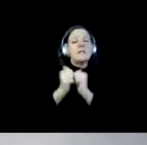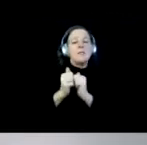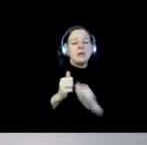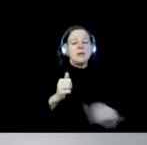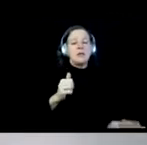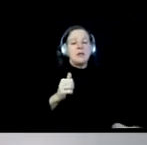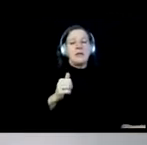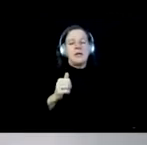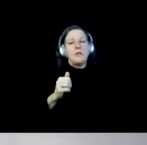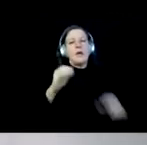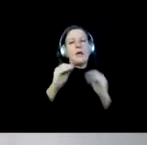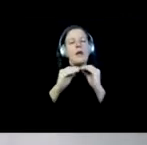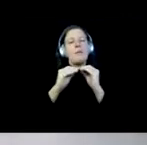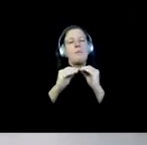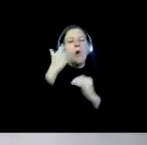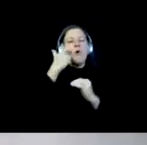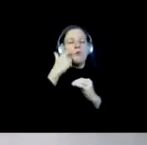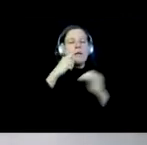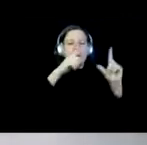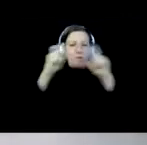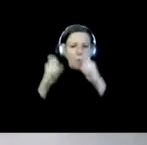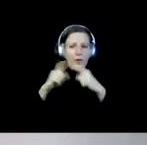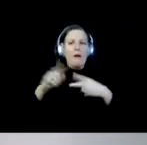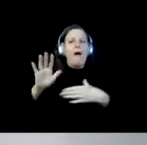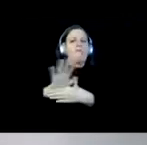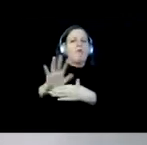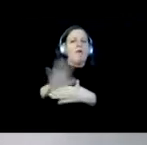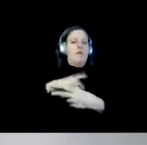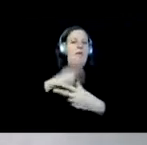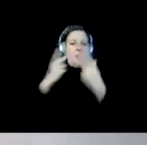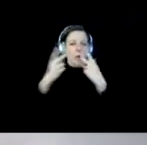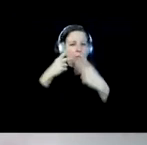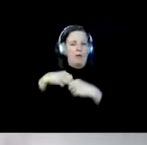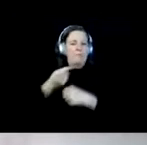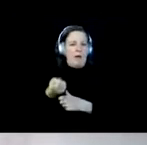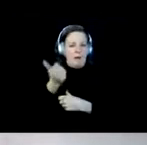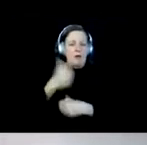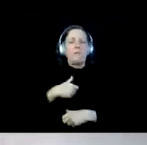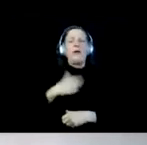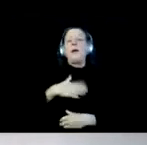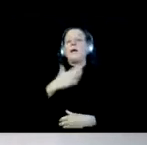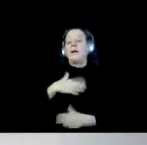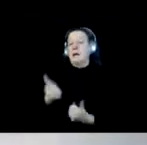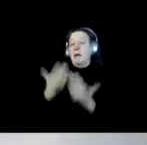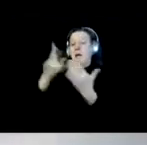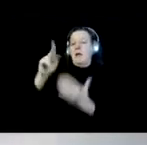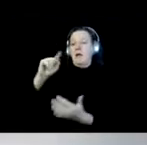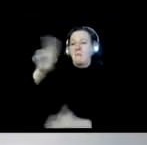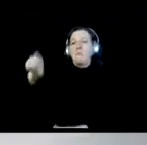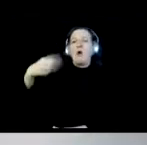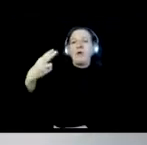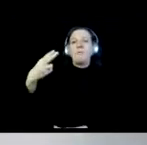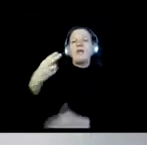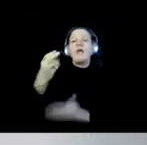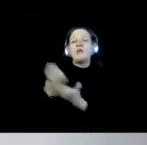recent photographs and the videos, which we'll get to in a little bit. I'm happy that you brought up Kitchen Encyclopedia, because I think seeing a copy of